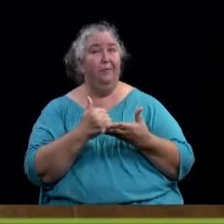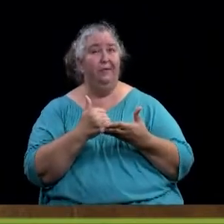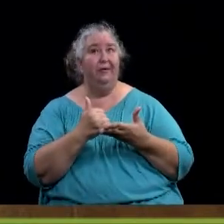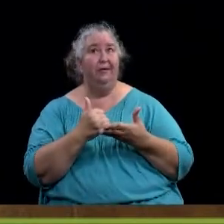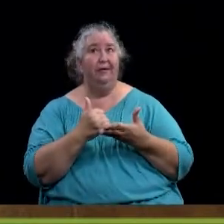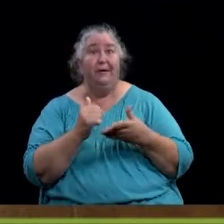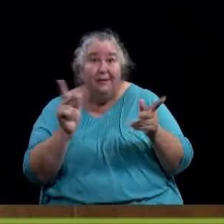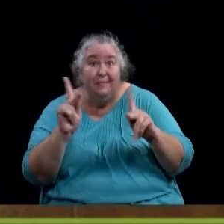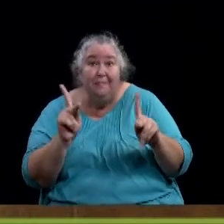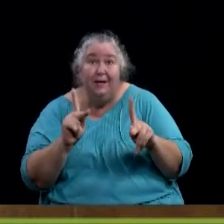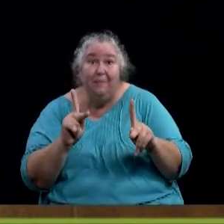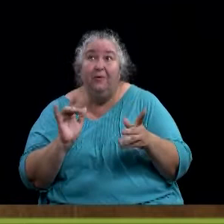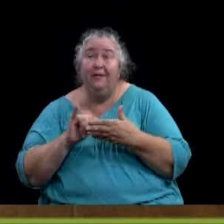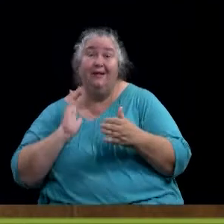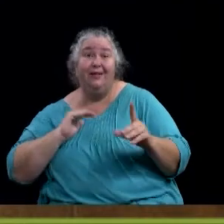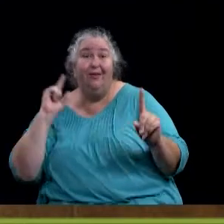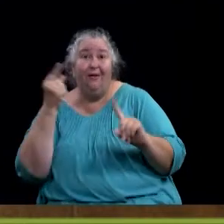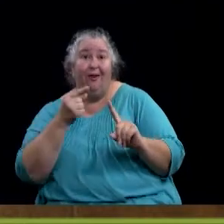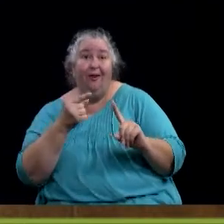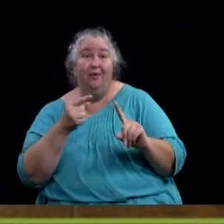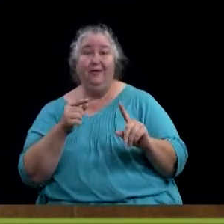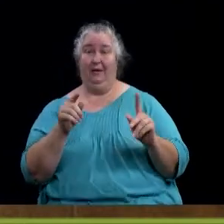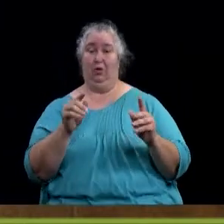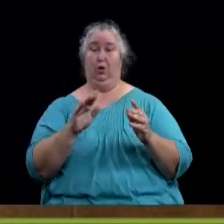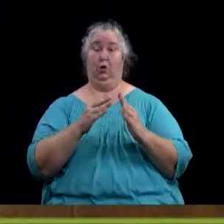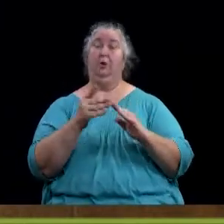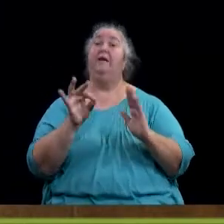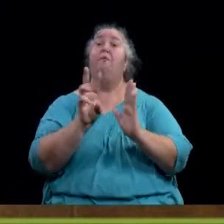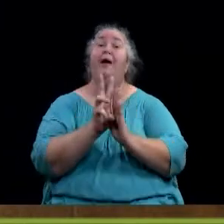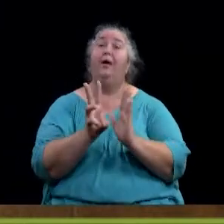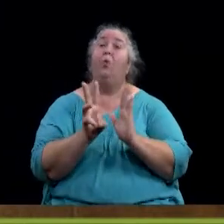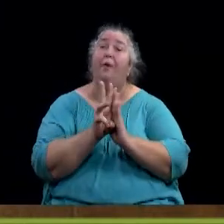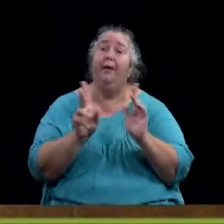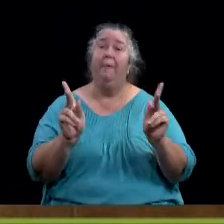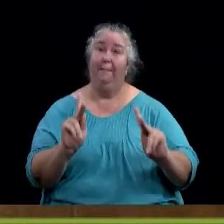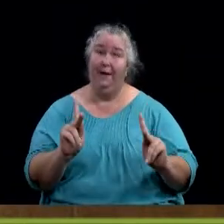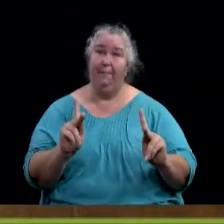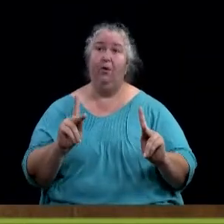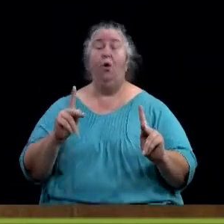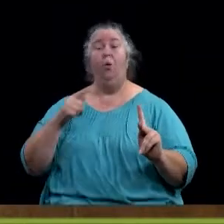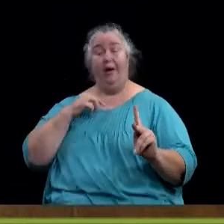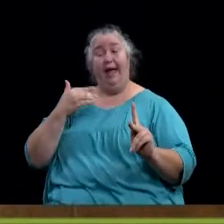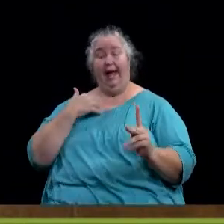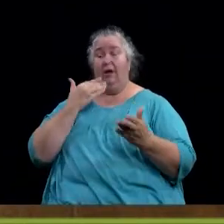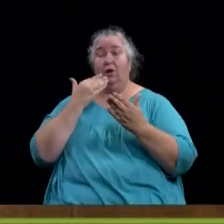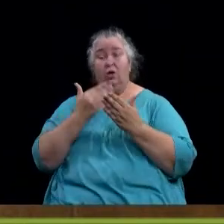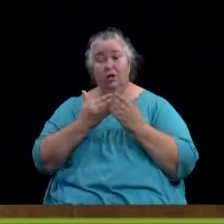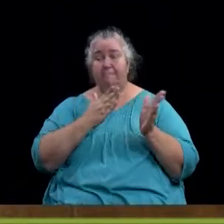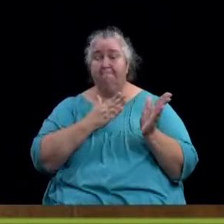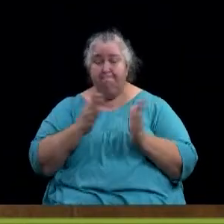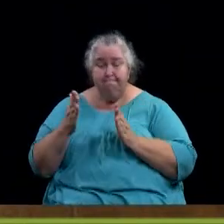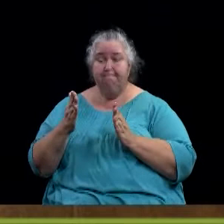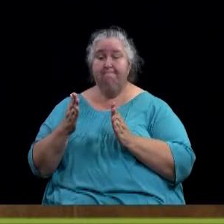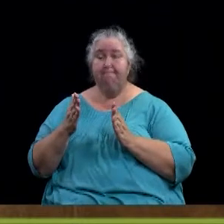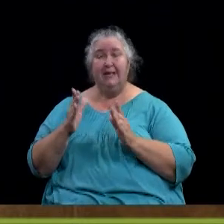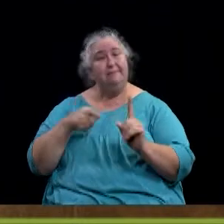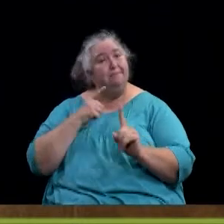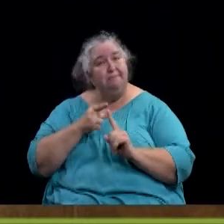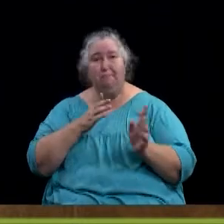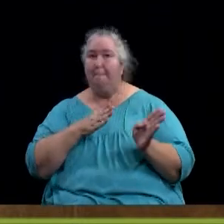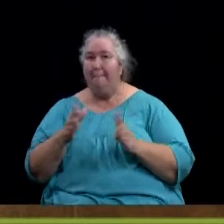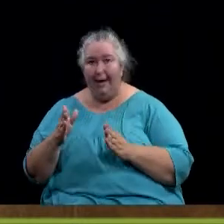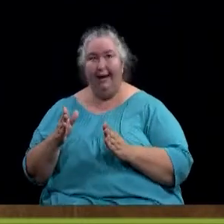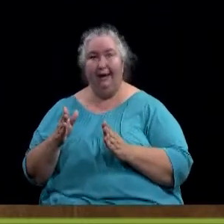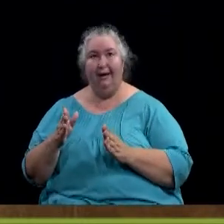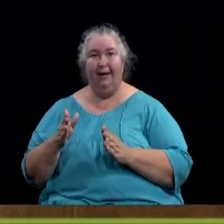lives for Waco. I think we had a clear, concise strategic plan, and with the opportunity that we had